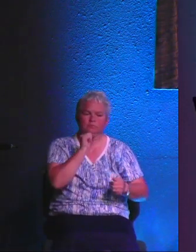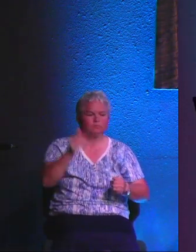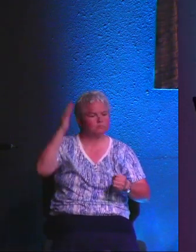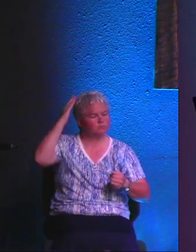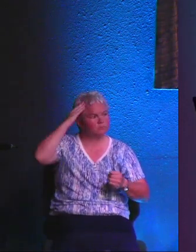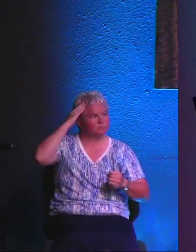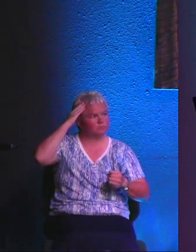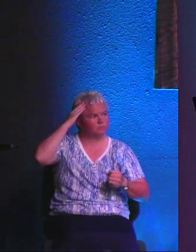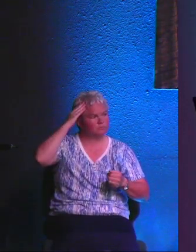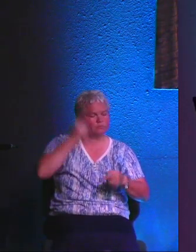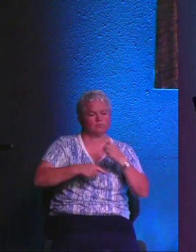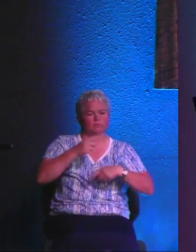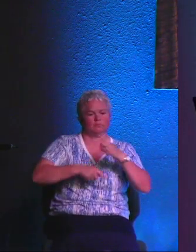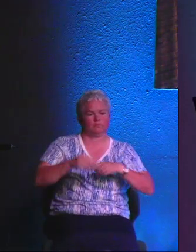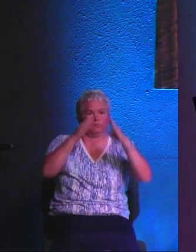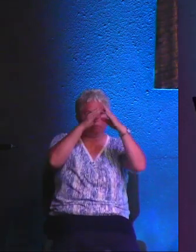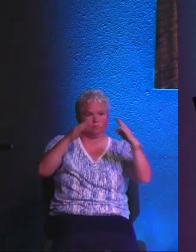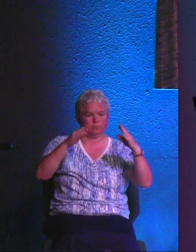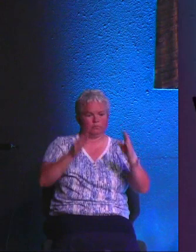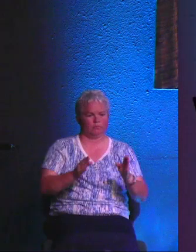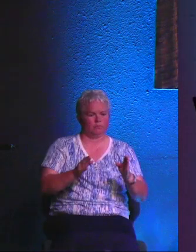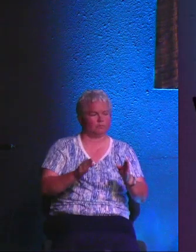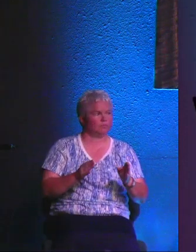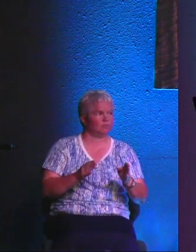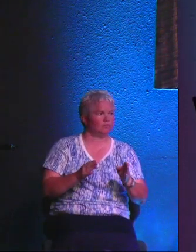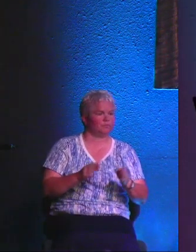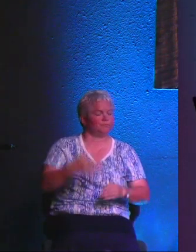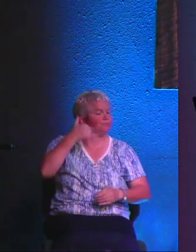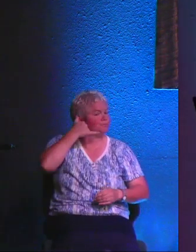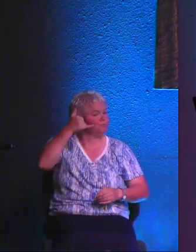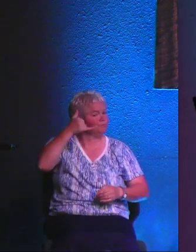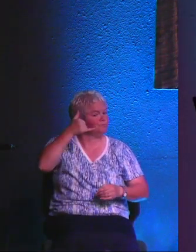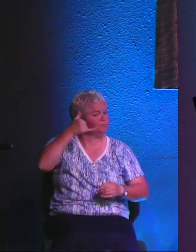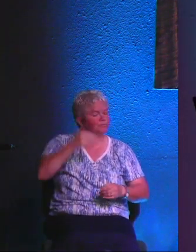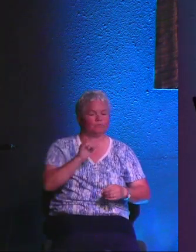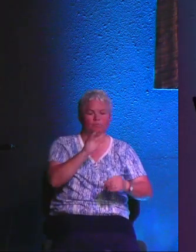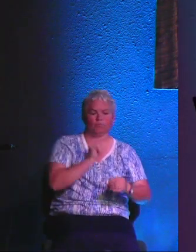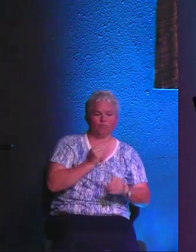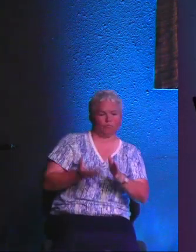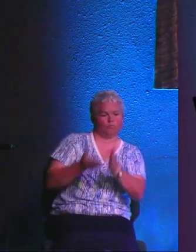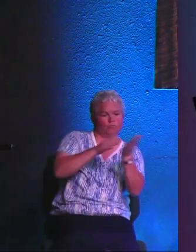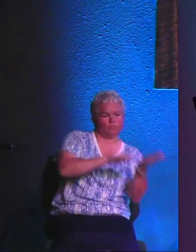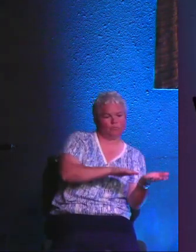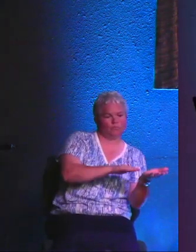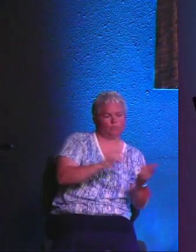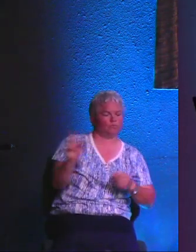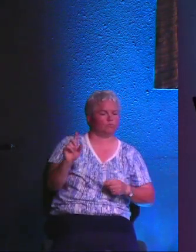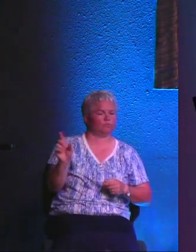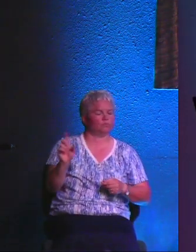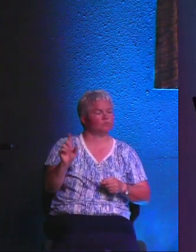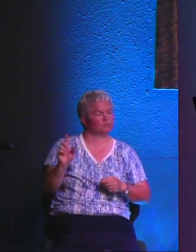knowing if I was going to come home at night or if they would get a phone call saying I was dead somewhere.